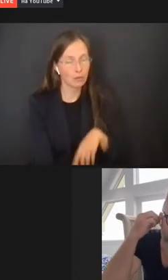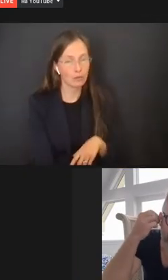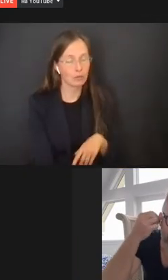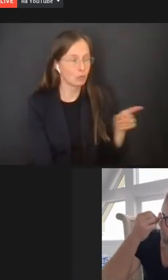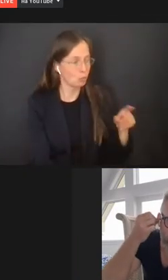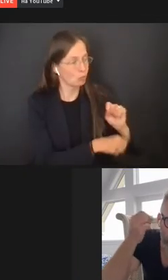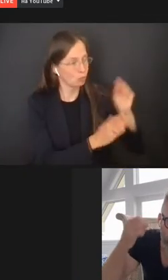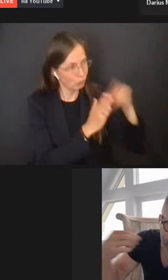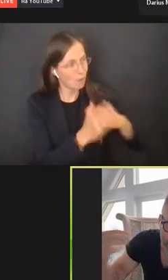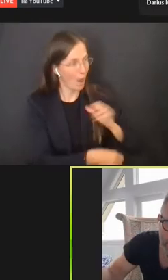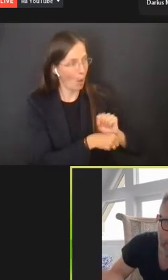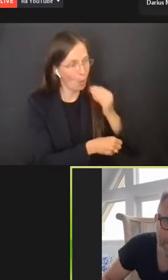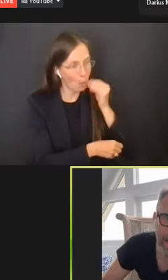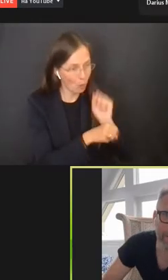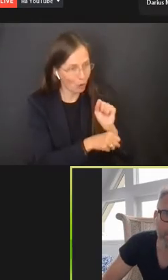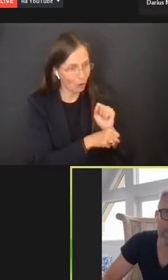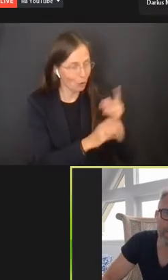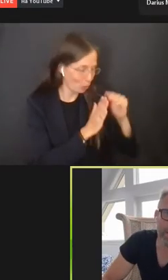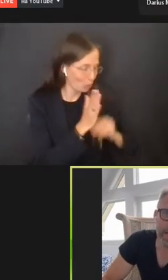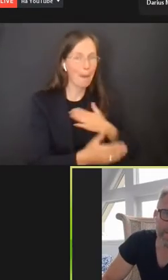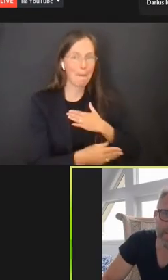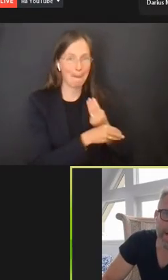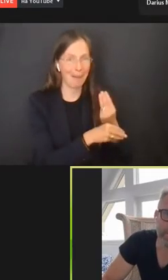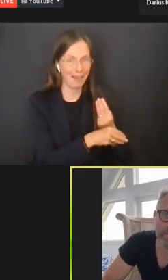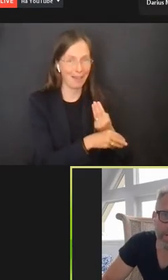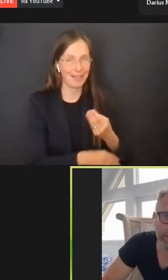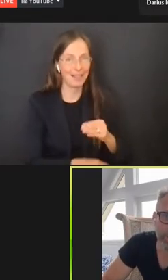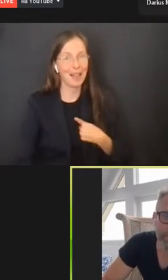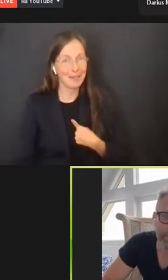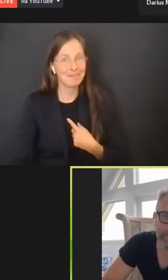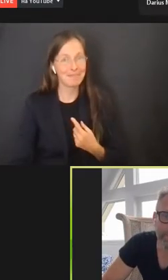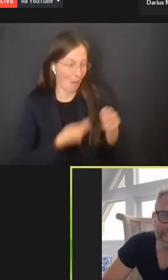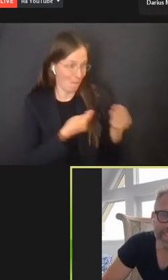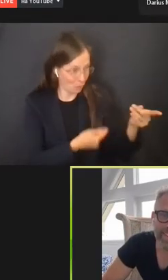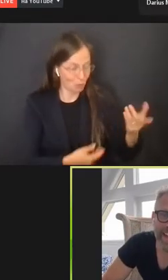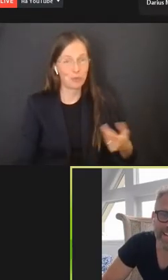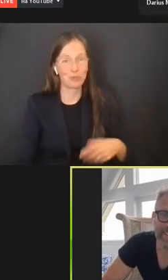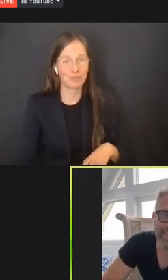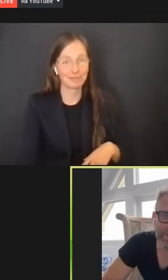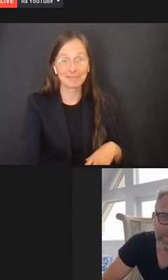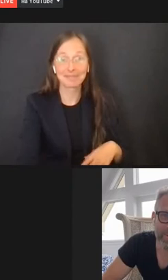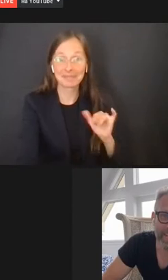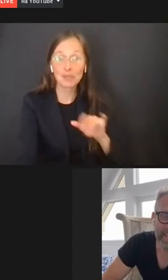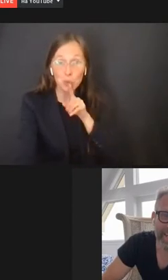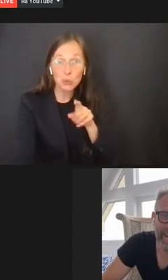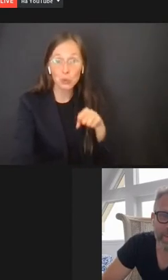homework. You would work on my math homework. And I would feed you. This is actually